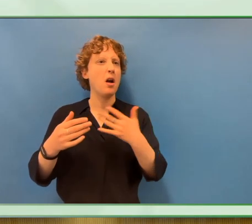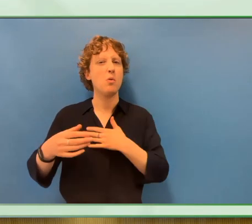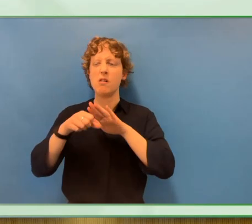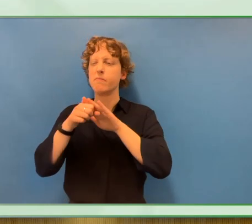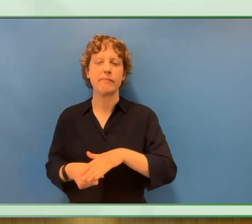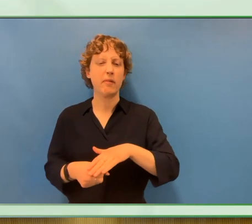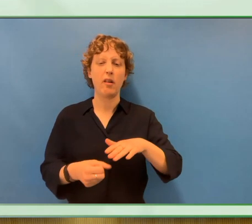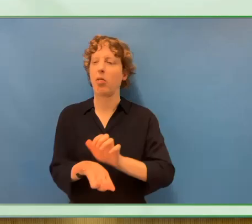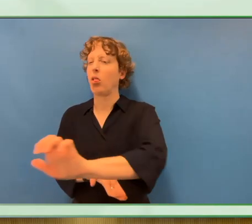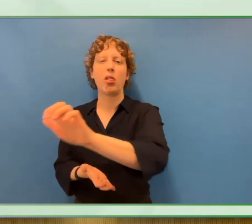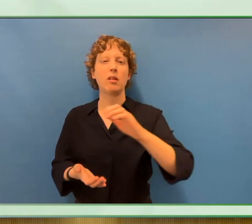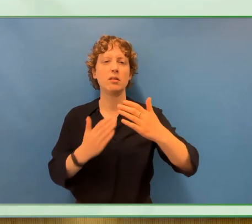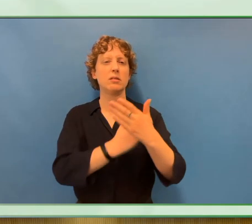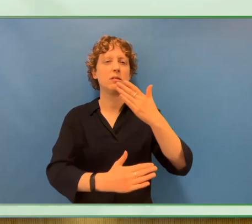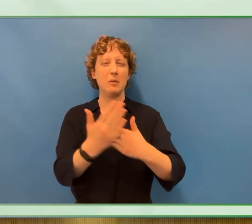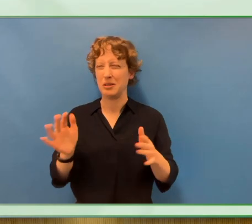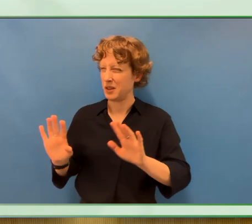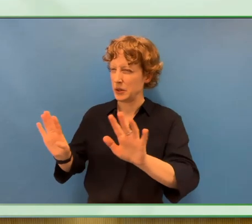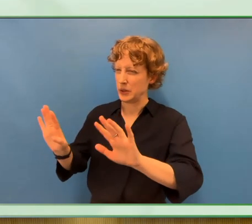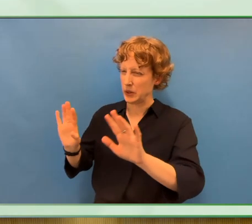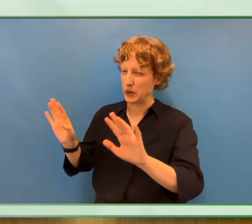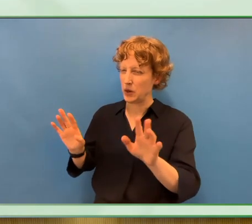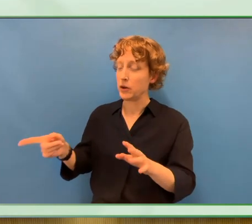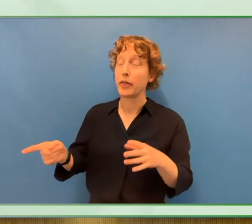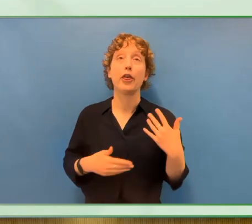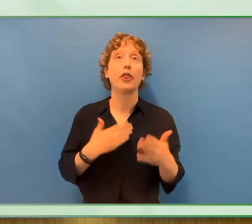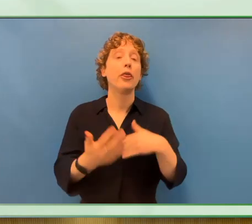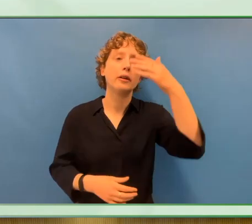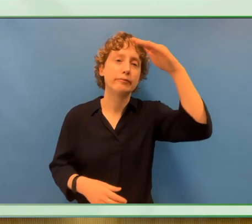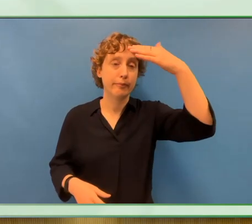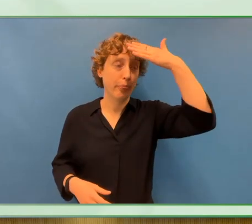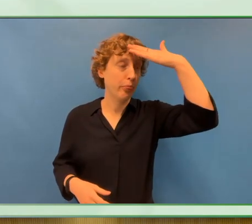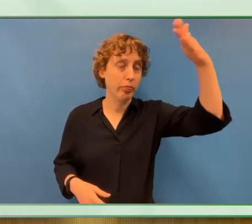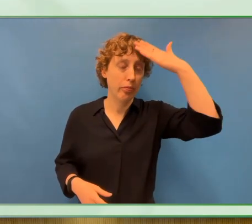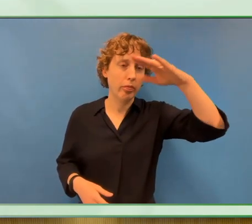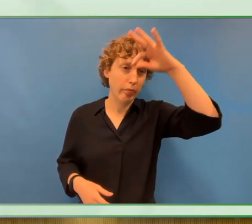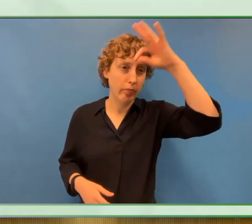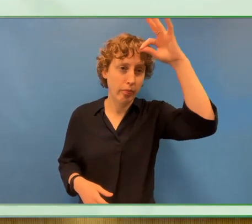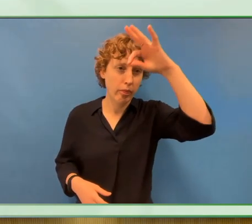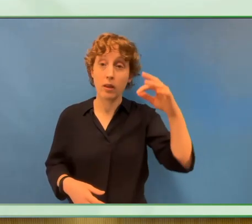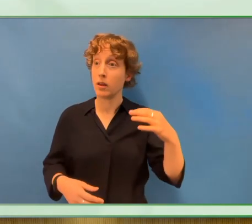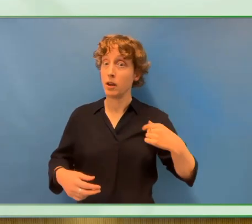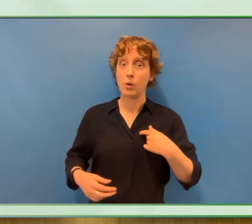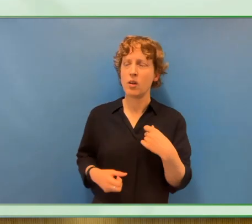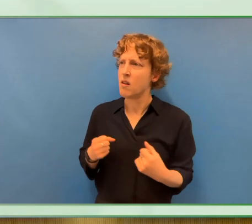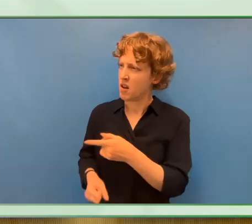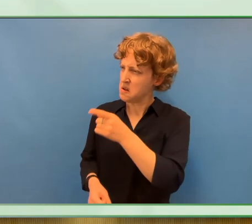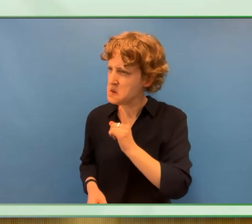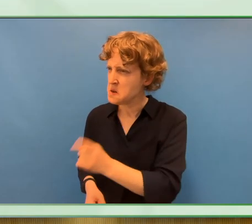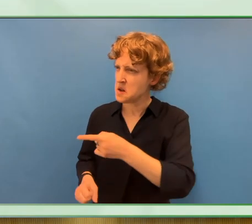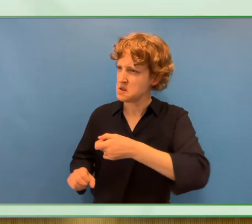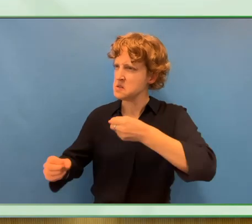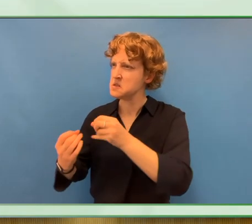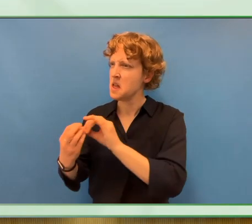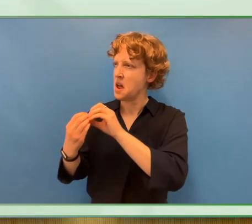on the whole, I don't think people do. And so when we come in and berate people and make them feel bad about something they feel that they should